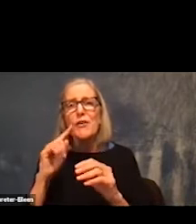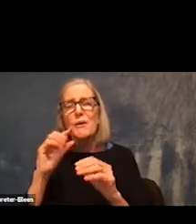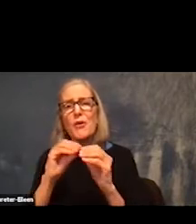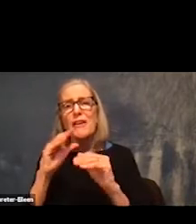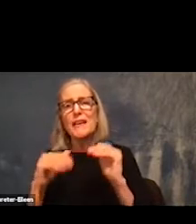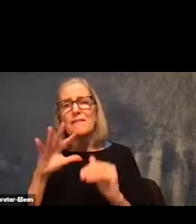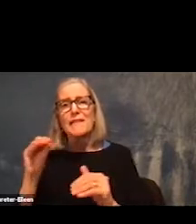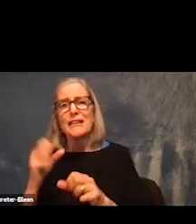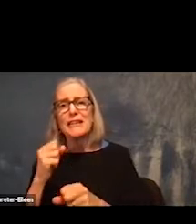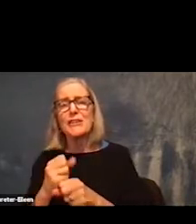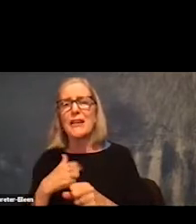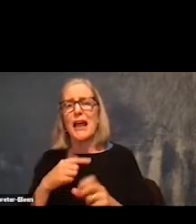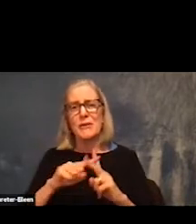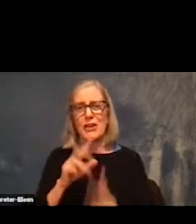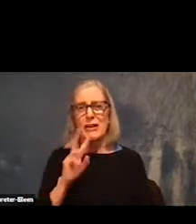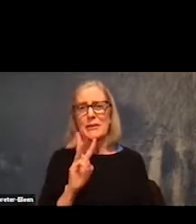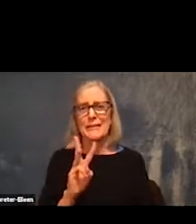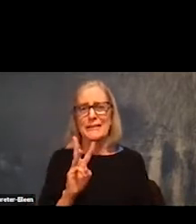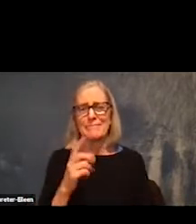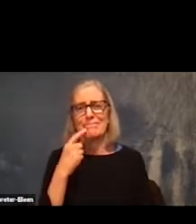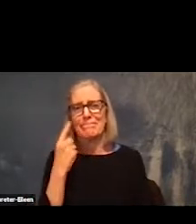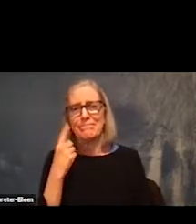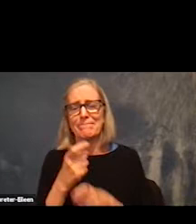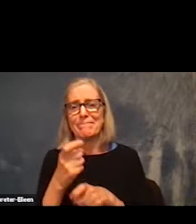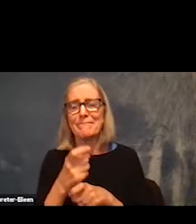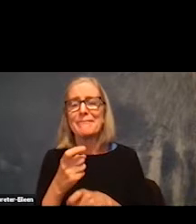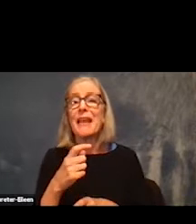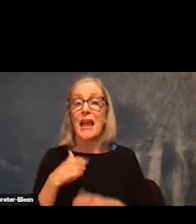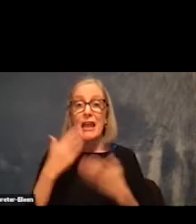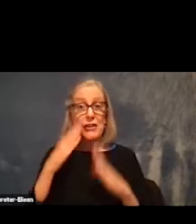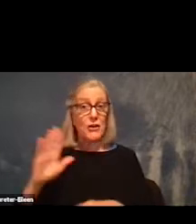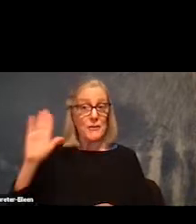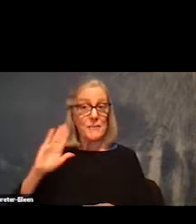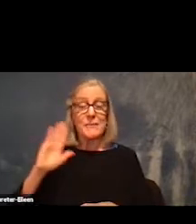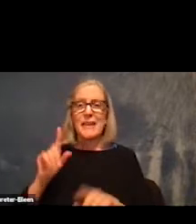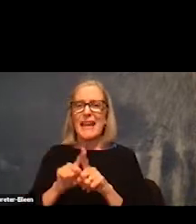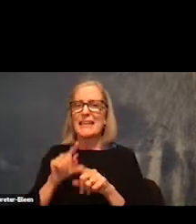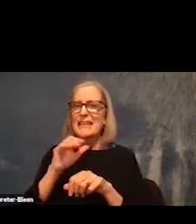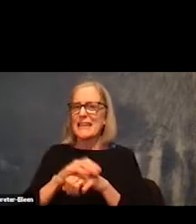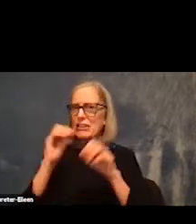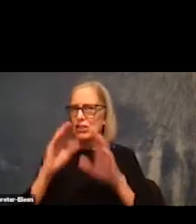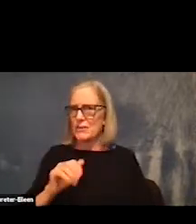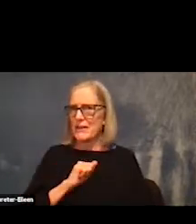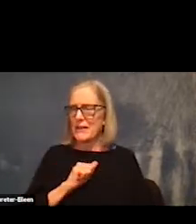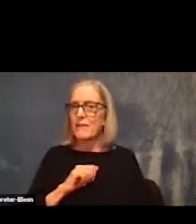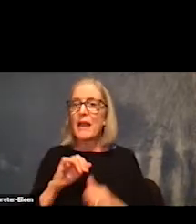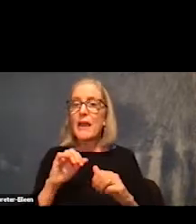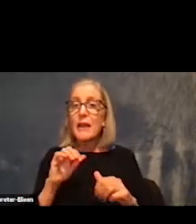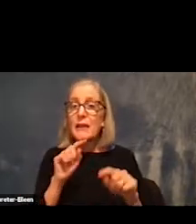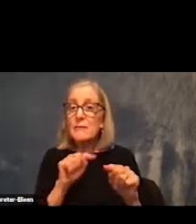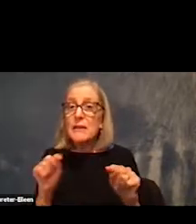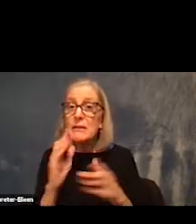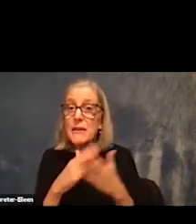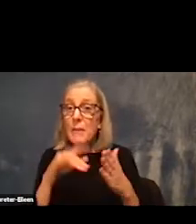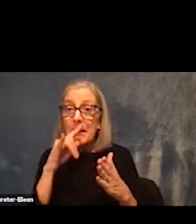No. I didn't know then, when I was an English teacher, that some kids weren't supposed to learn.